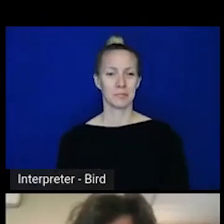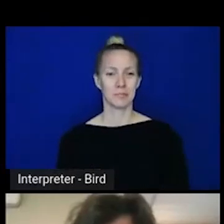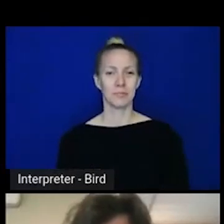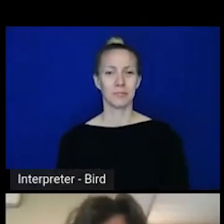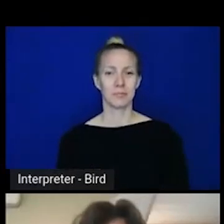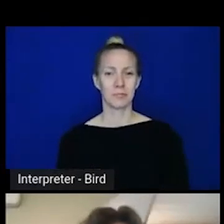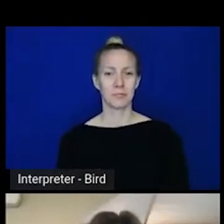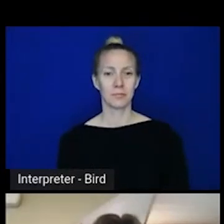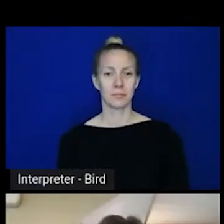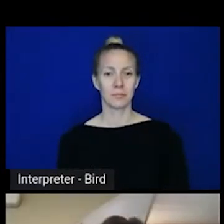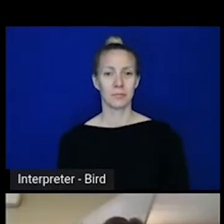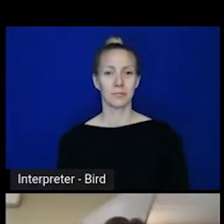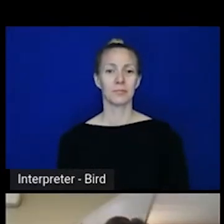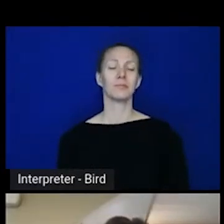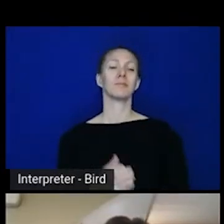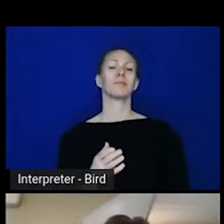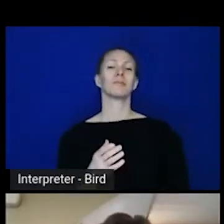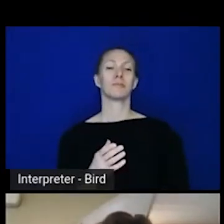Cool.